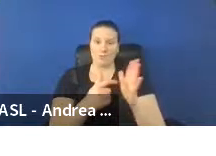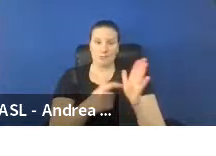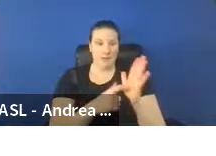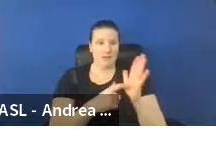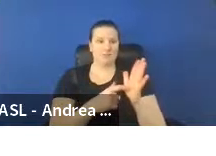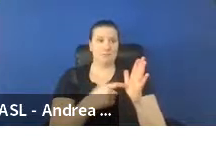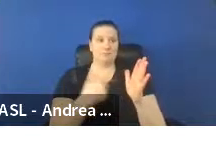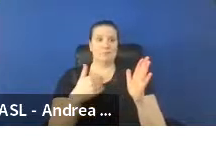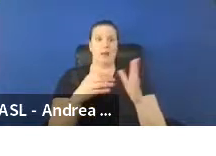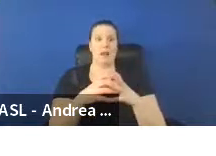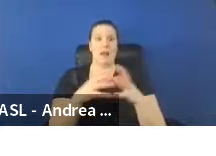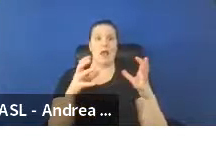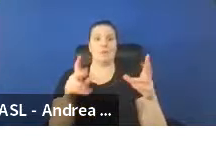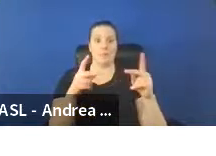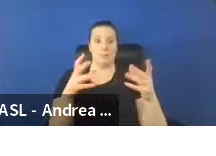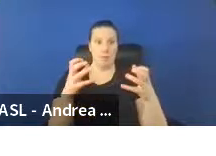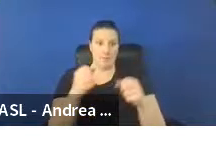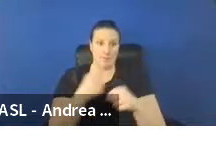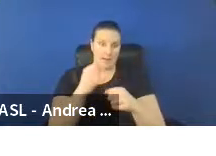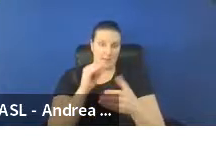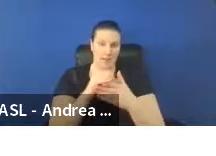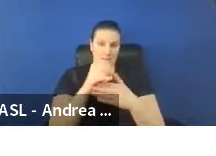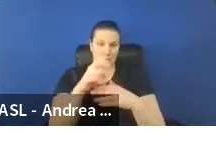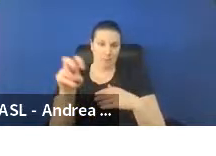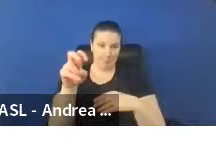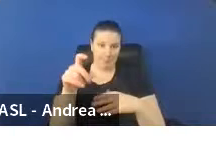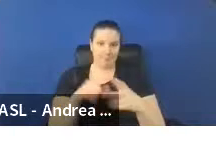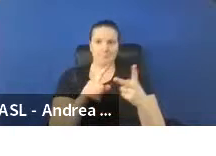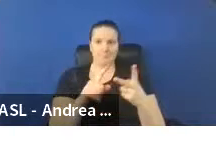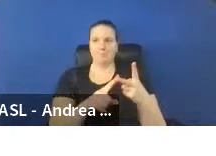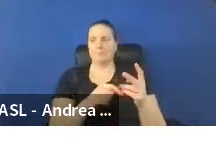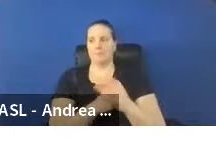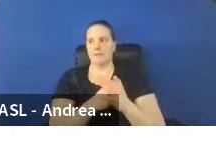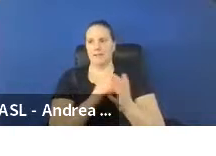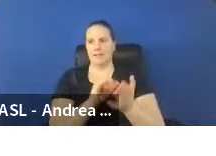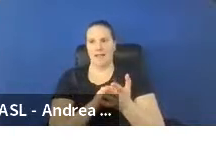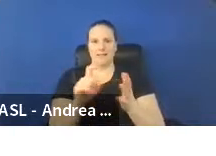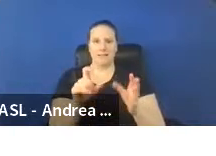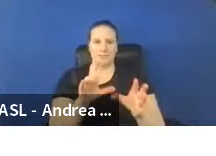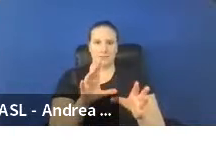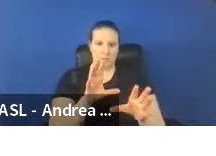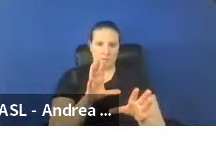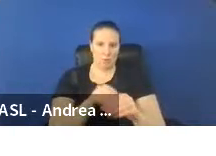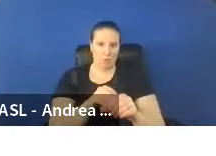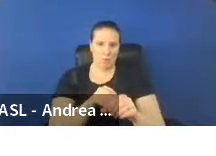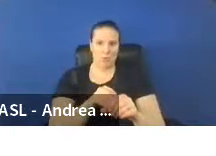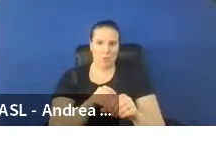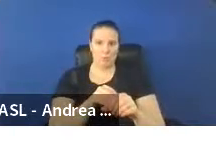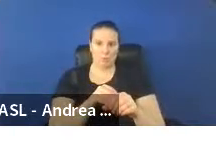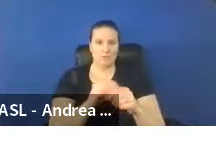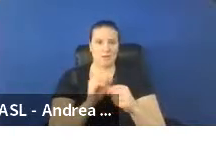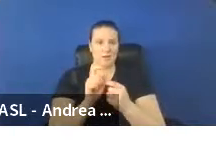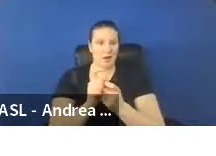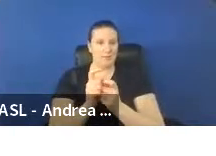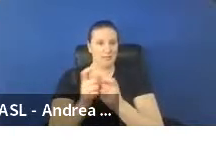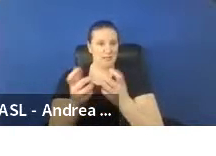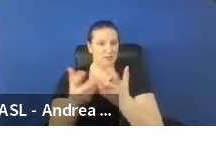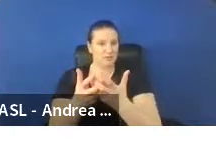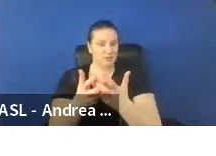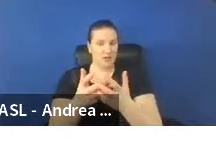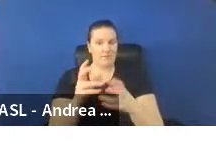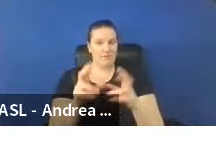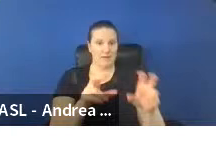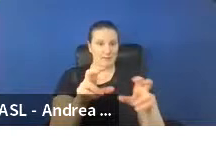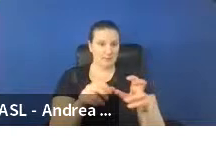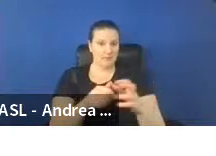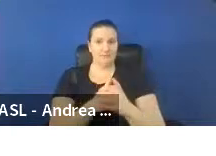there's a lot of people that want to make these trips. Really is going to need to include a combination of investments, both